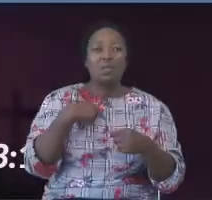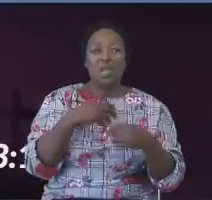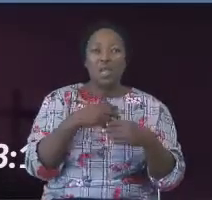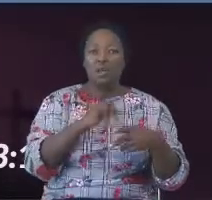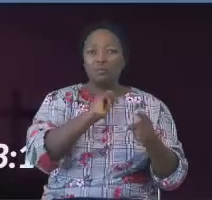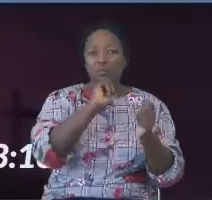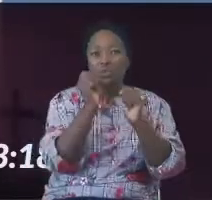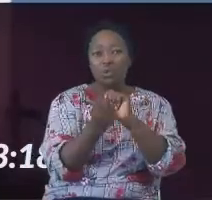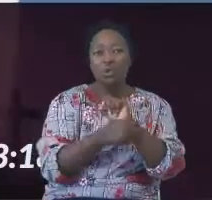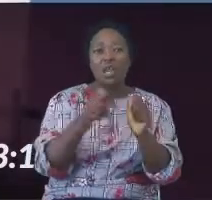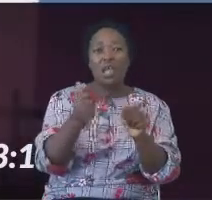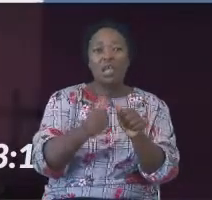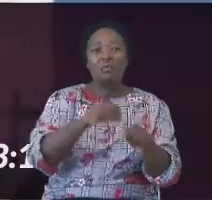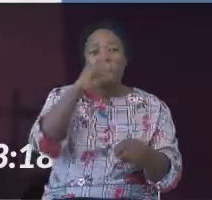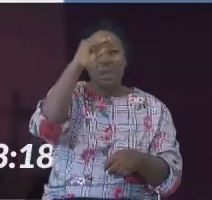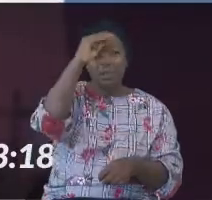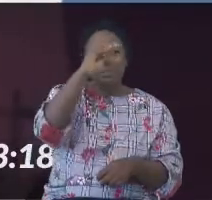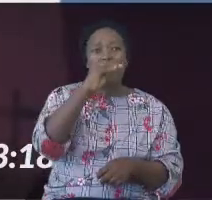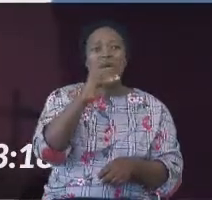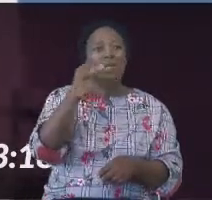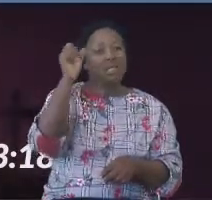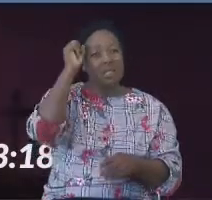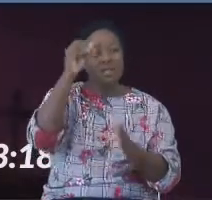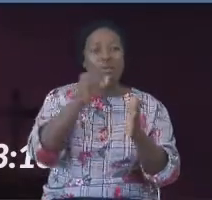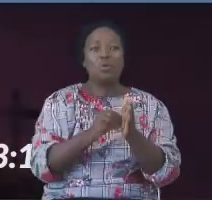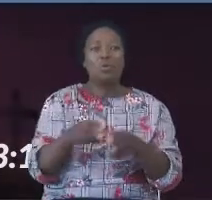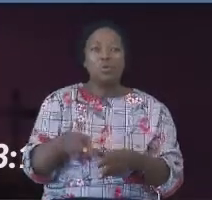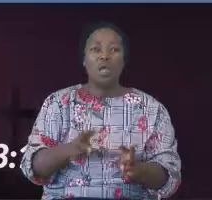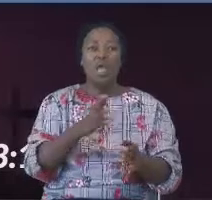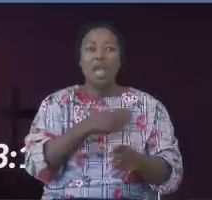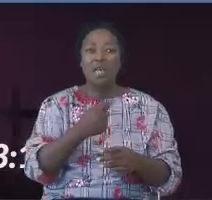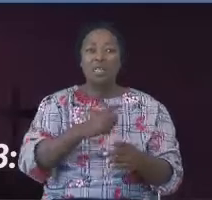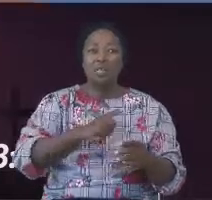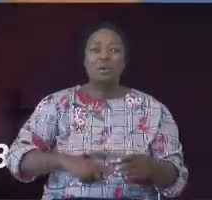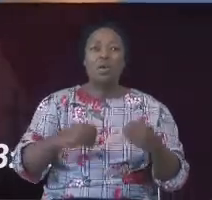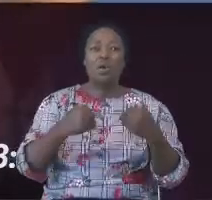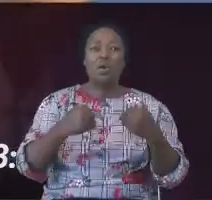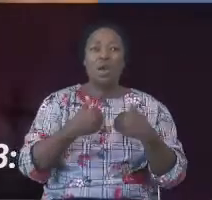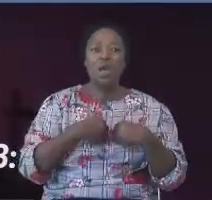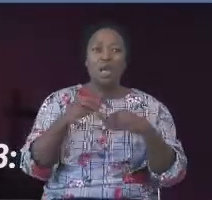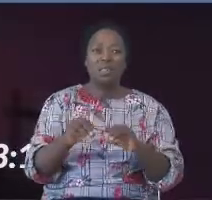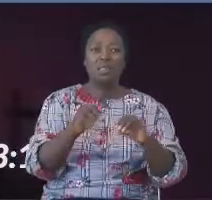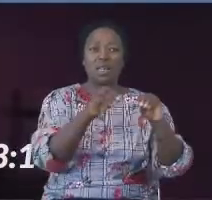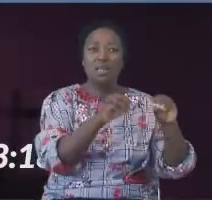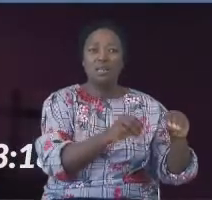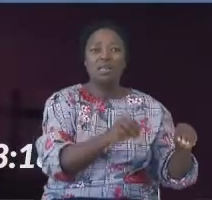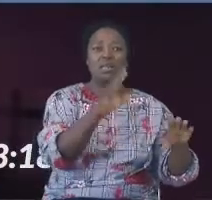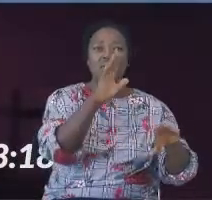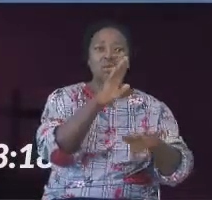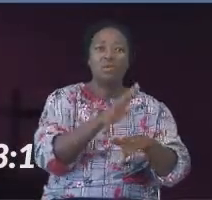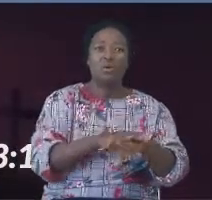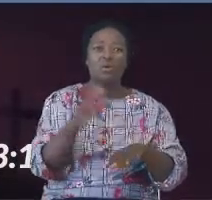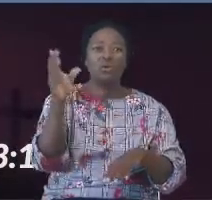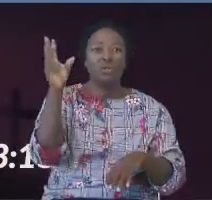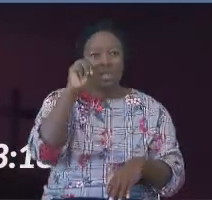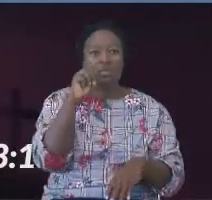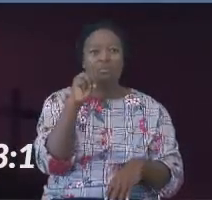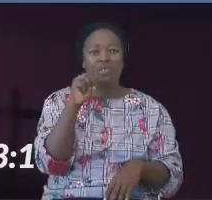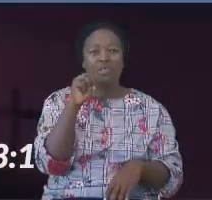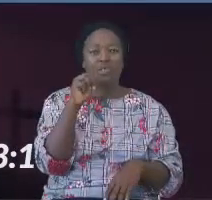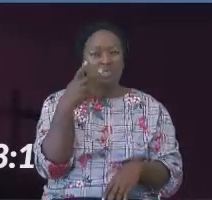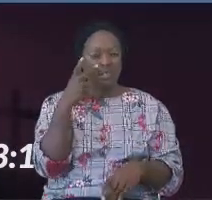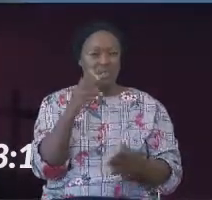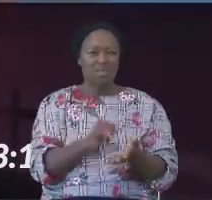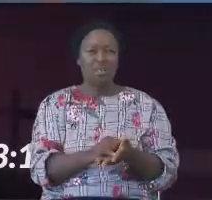sheep have gone astray and we have turned every man in some way and the